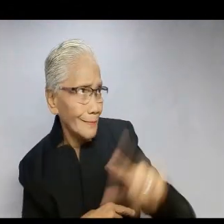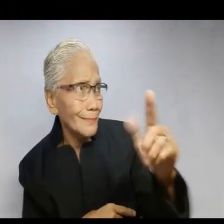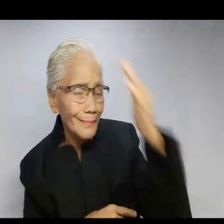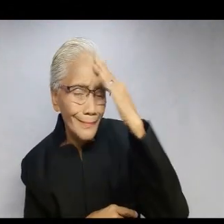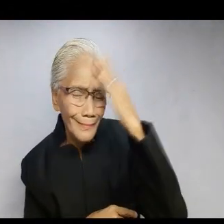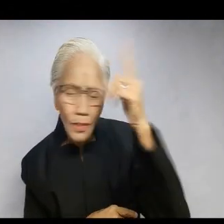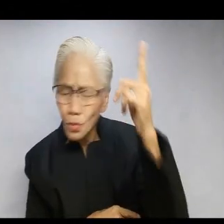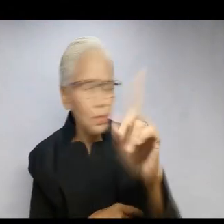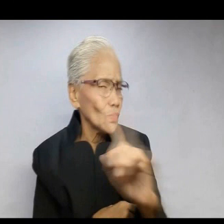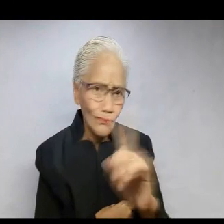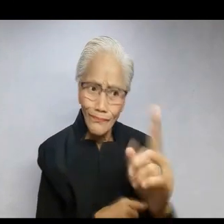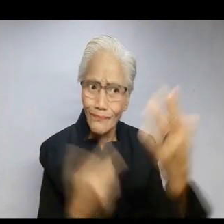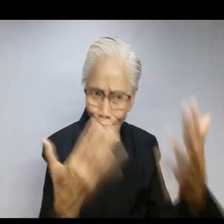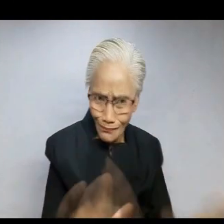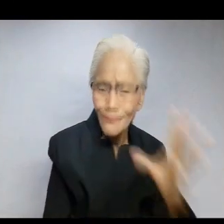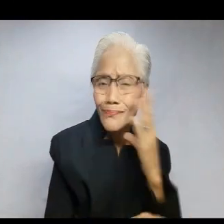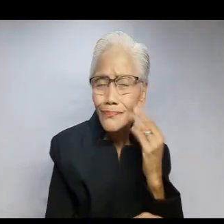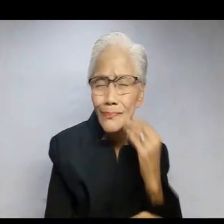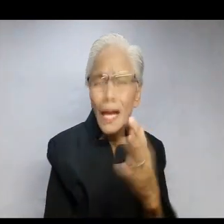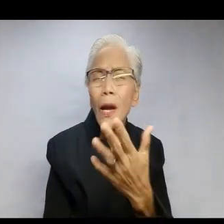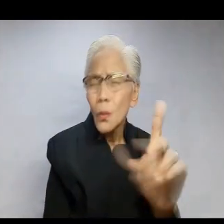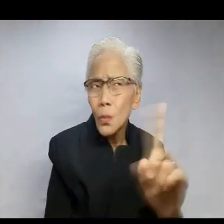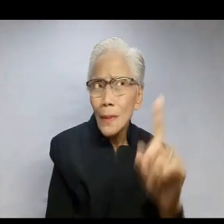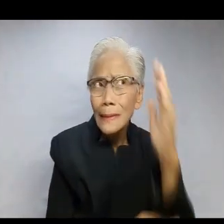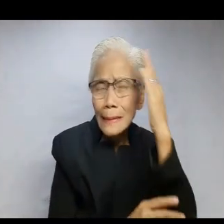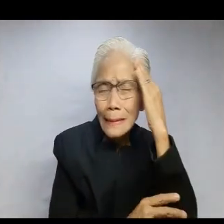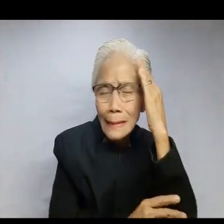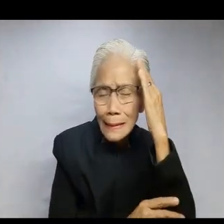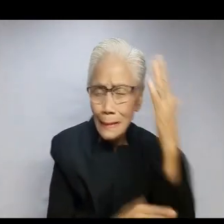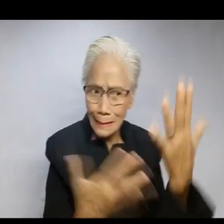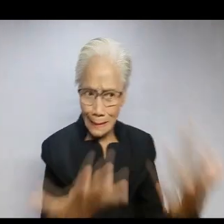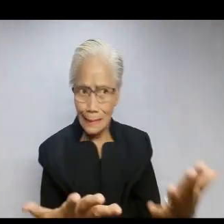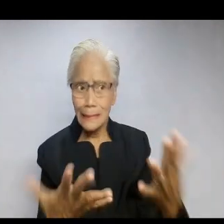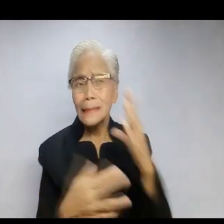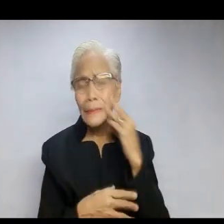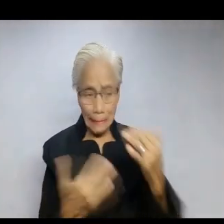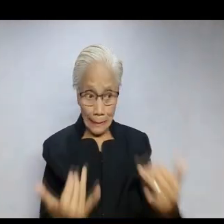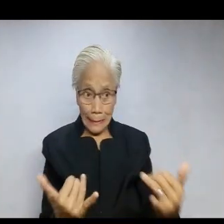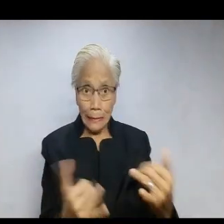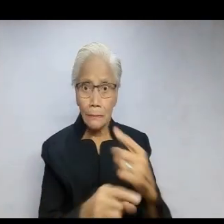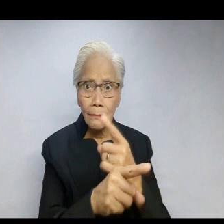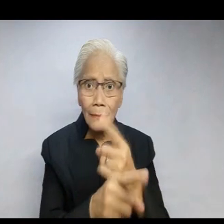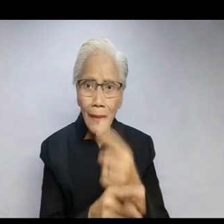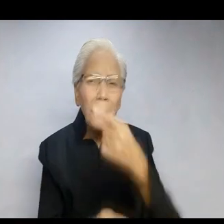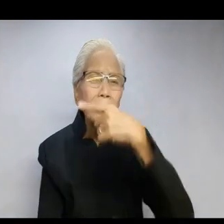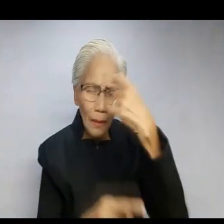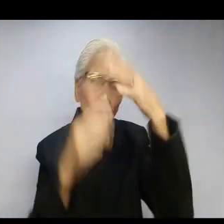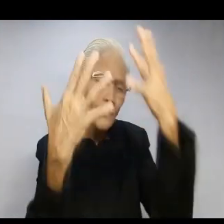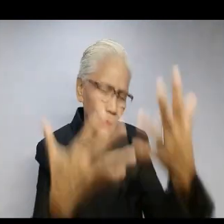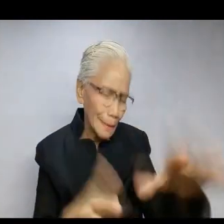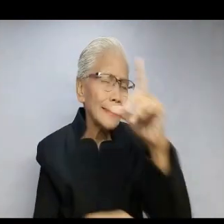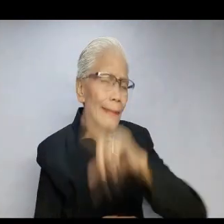the Lord knows what you have been through, and He knows what you are going through right now, because